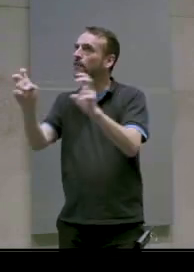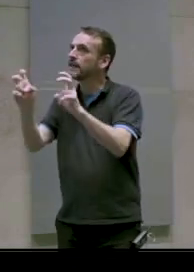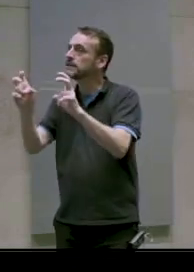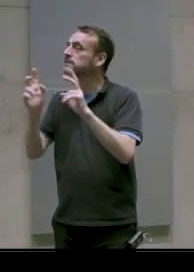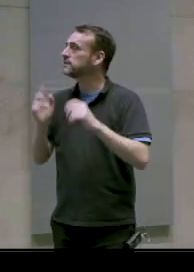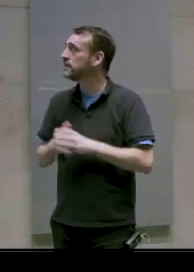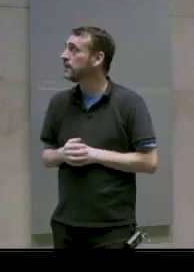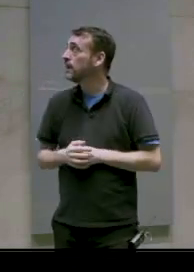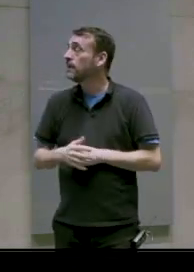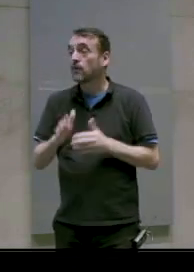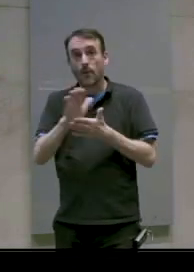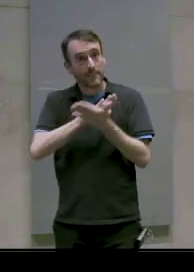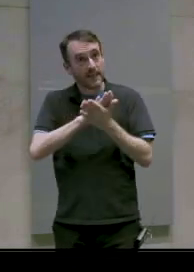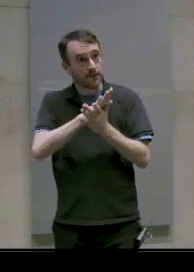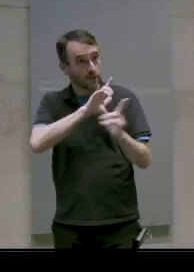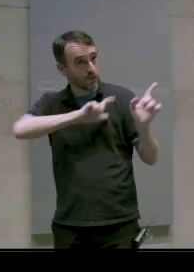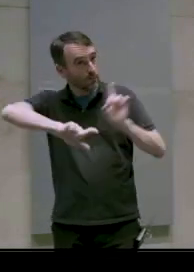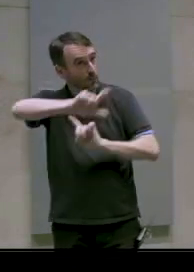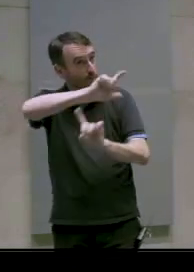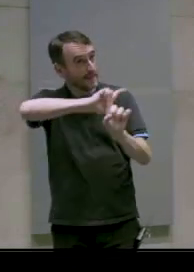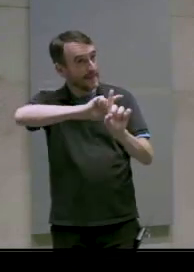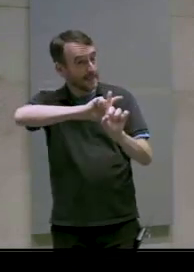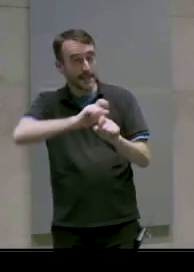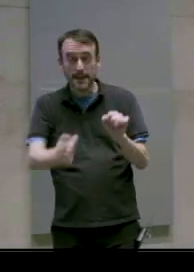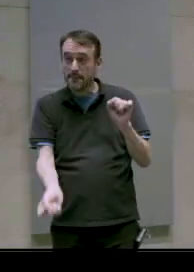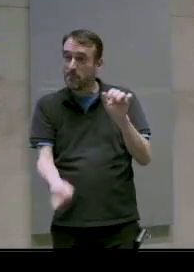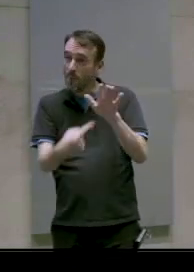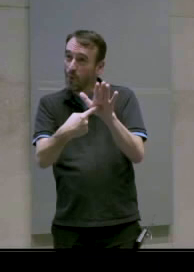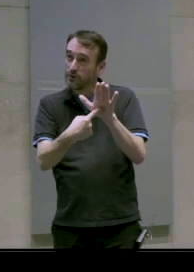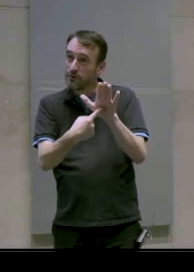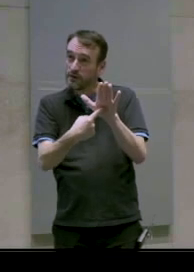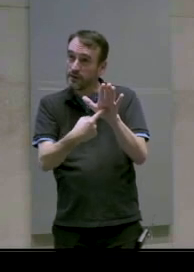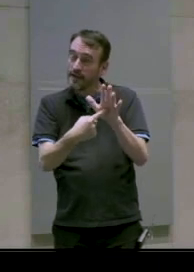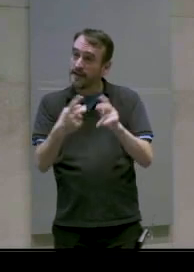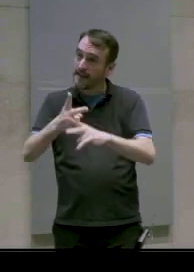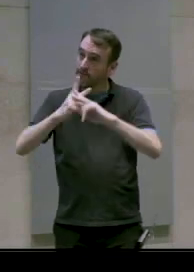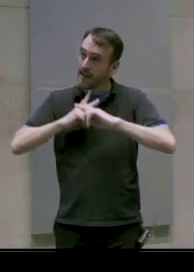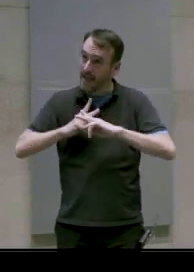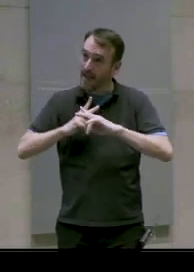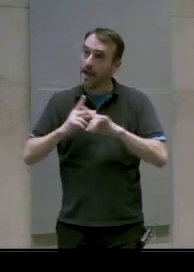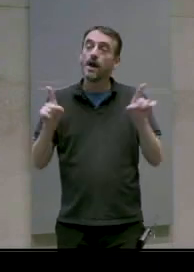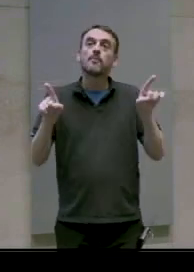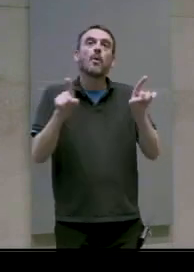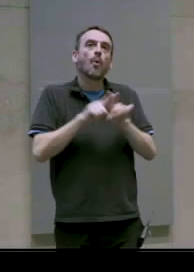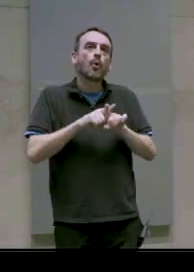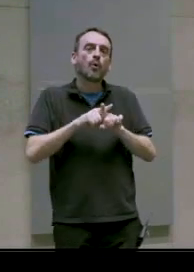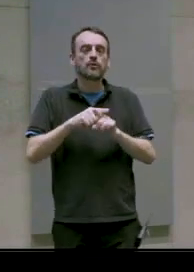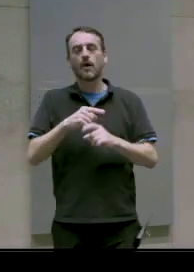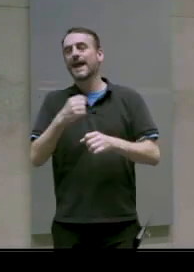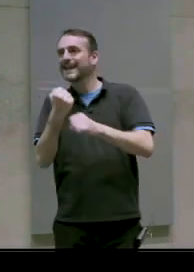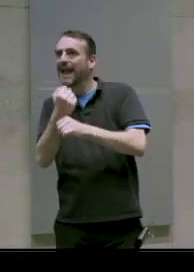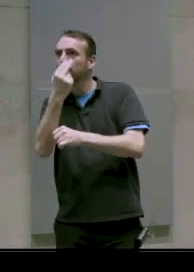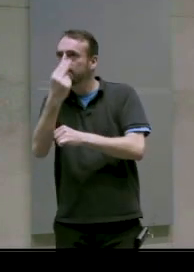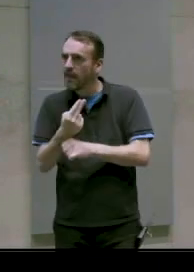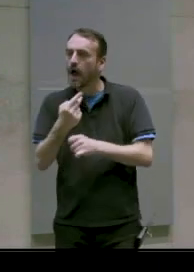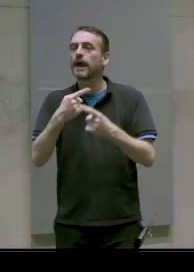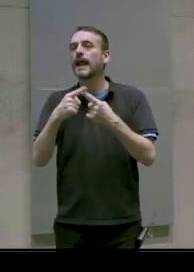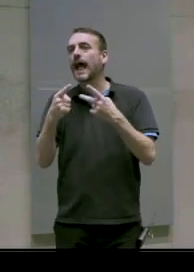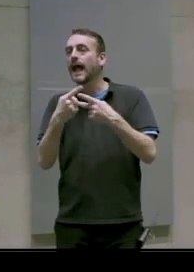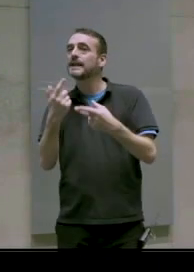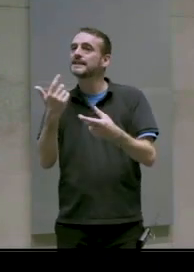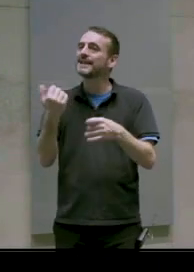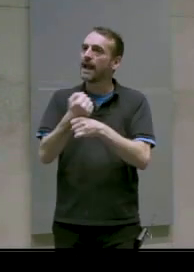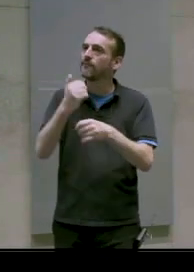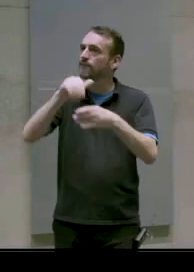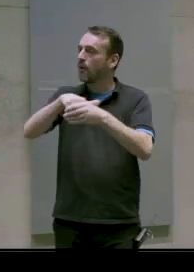important community is to understanding self-care, but also for designing and playing games in a careful way. Finally, what can we learn